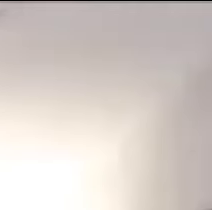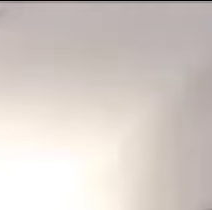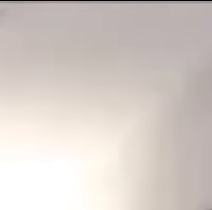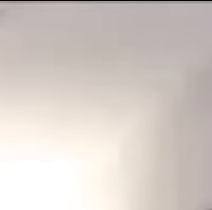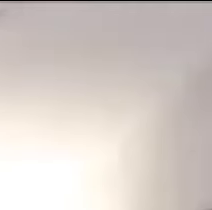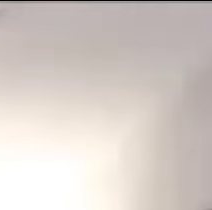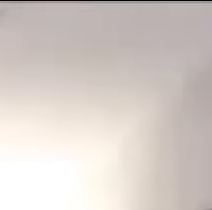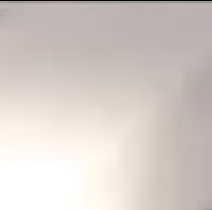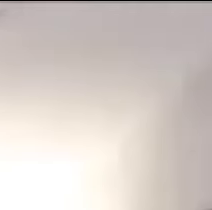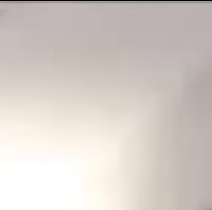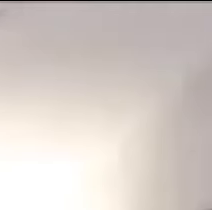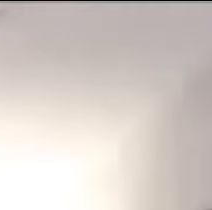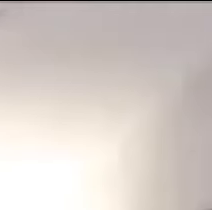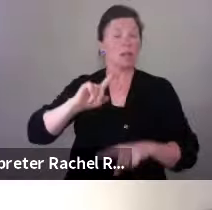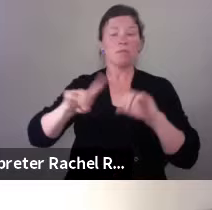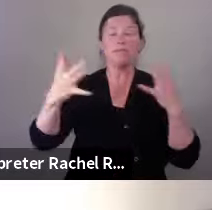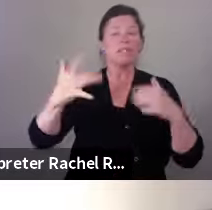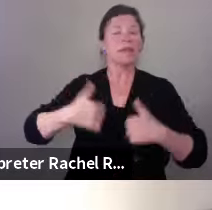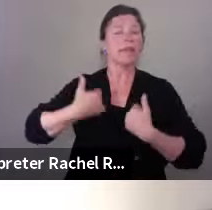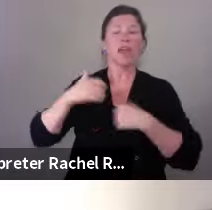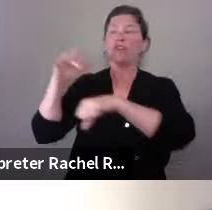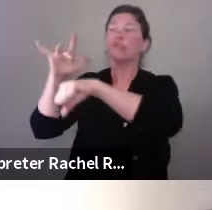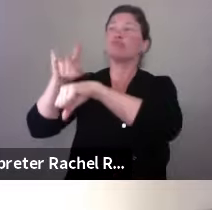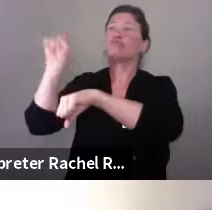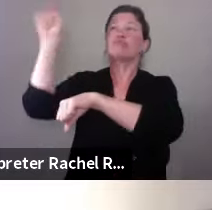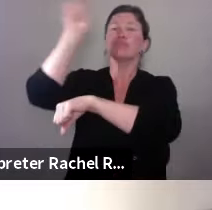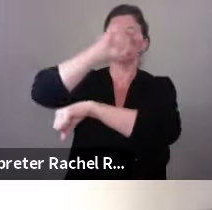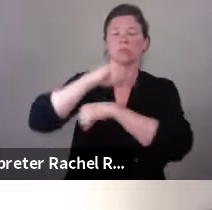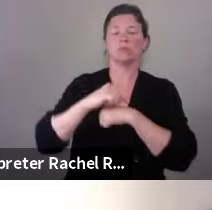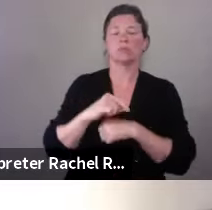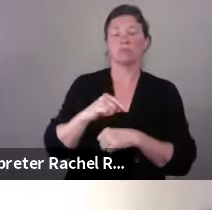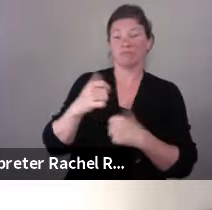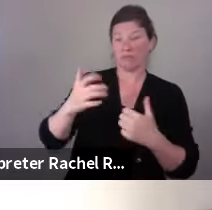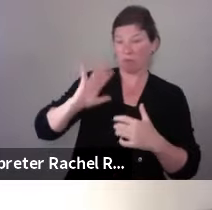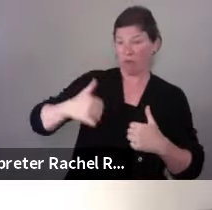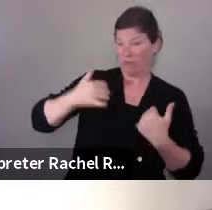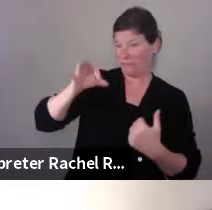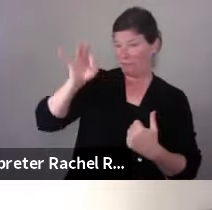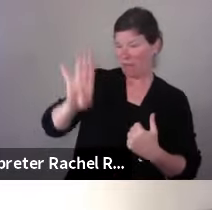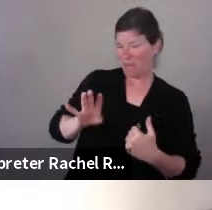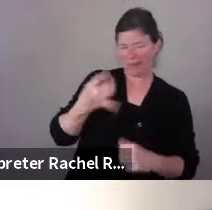multiple parts of the state, though. I lived in Fairbanks, Alaska from 1994 till